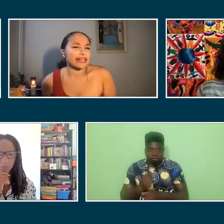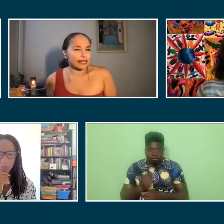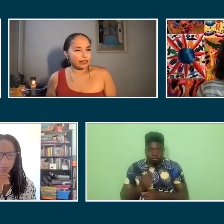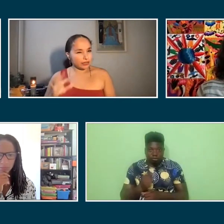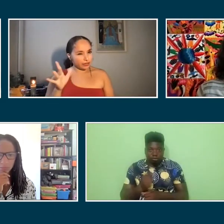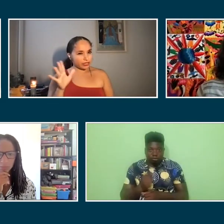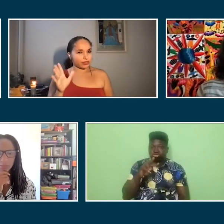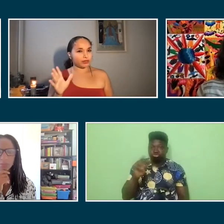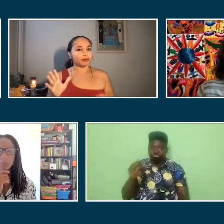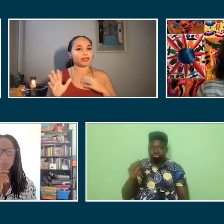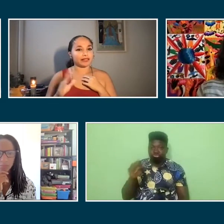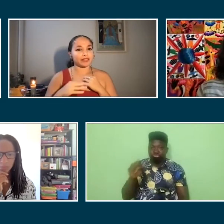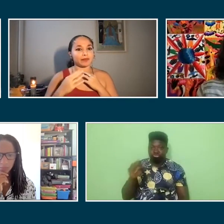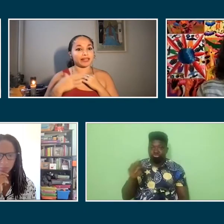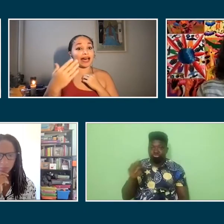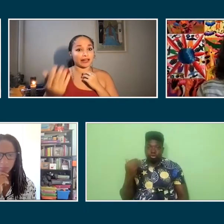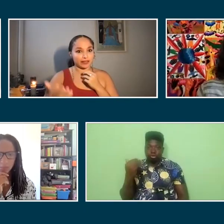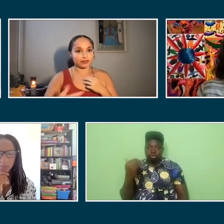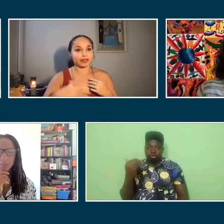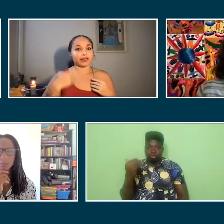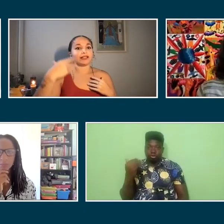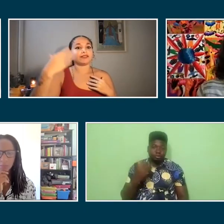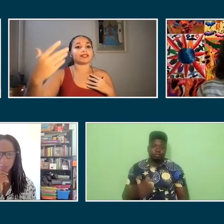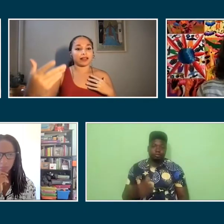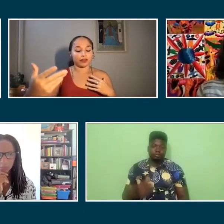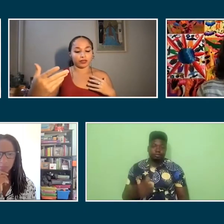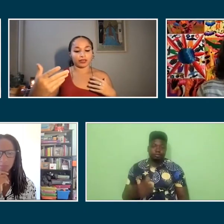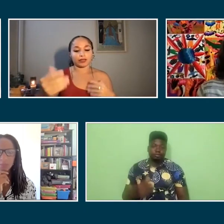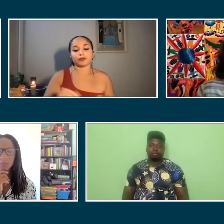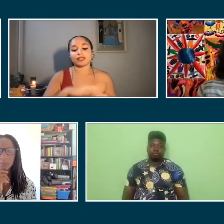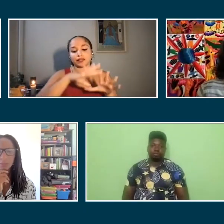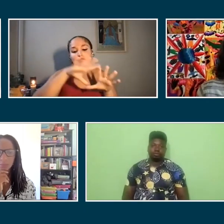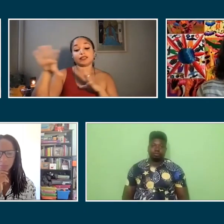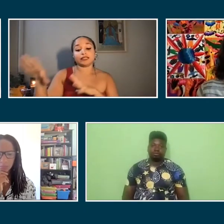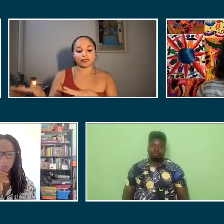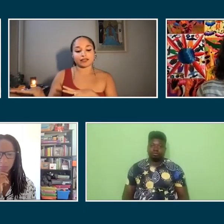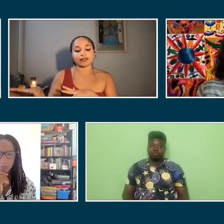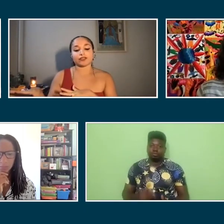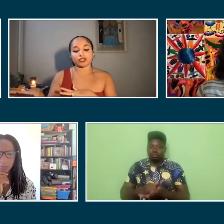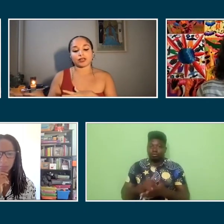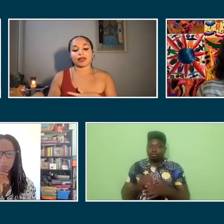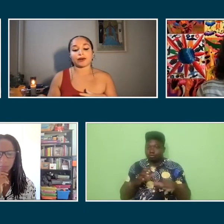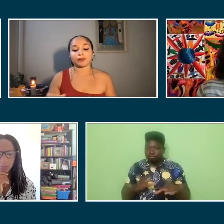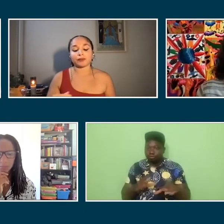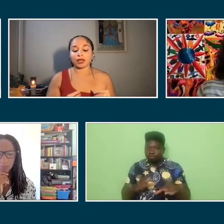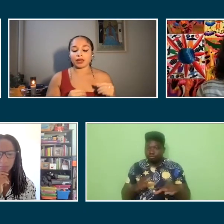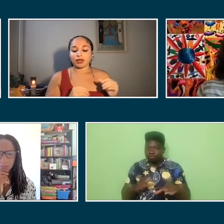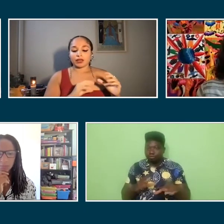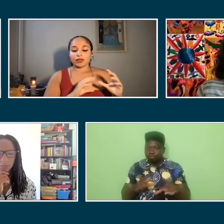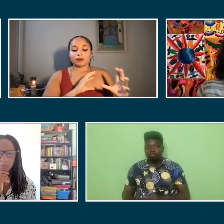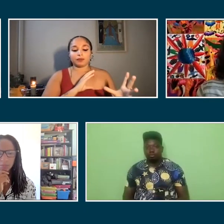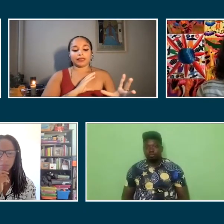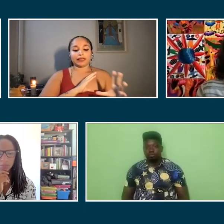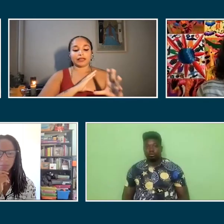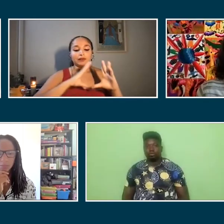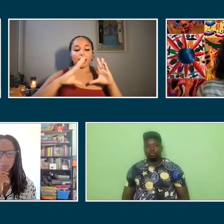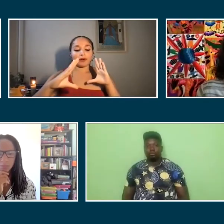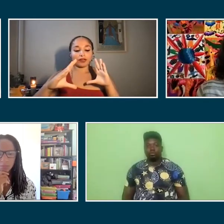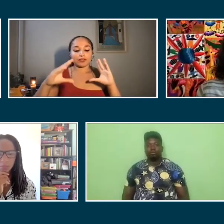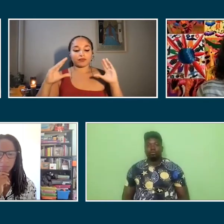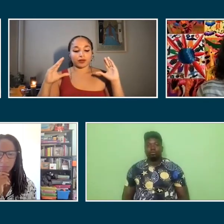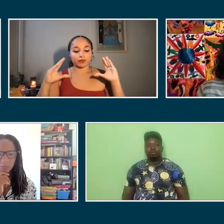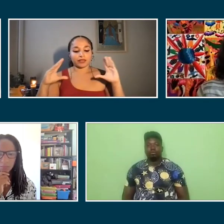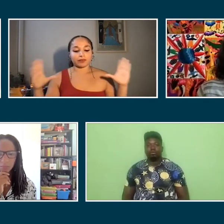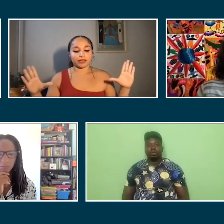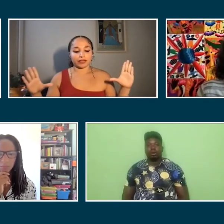past decade or so that it's been active and kind of accelerating. We're seeing the de-acceleration now.